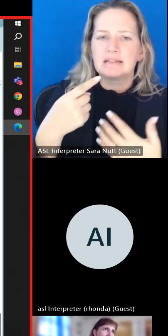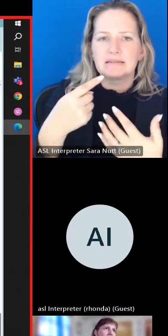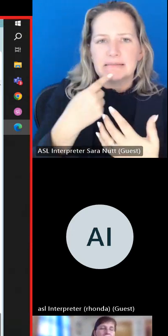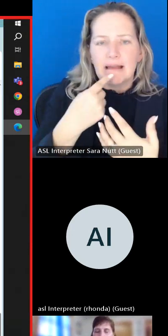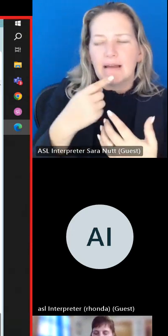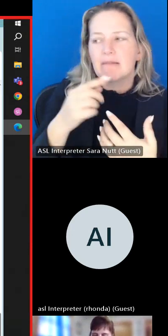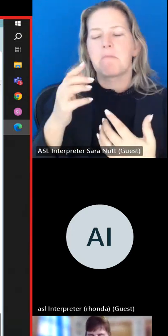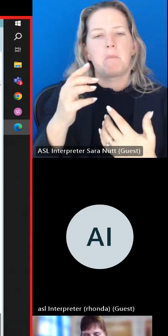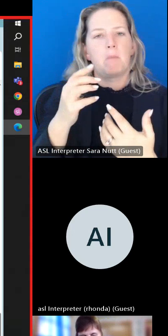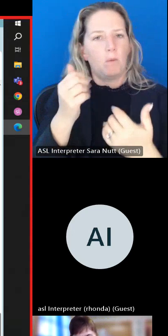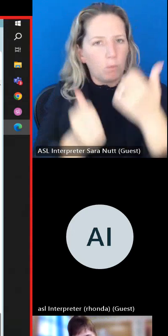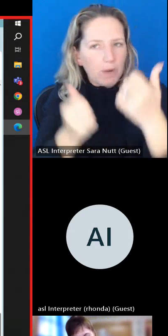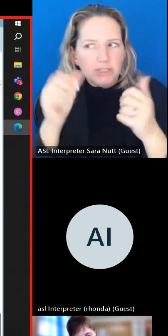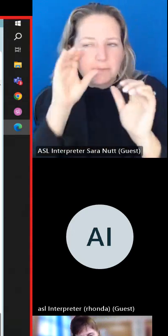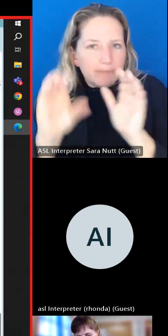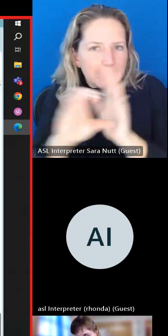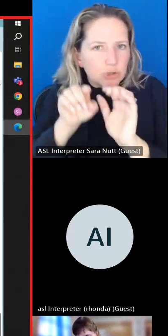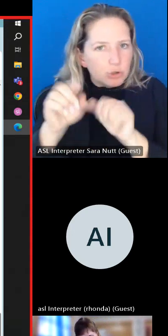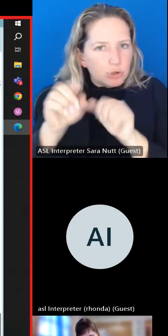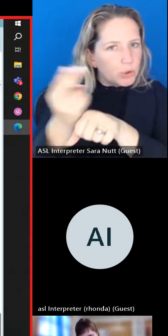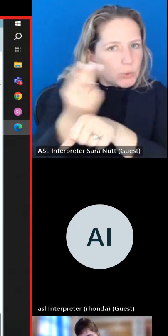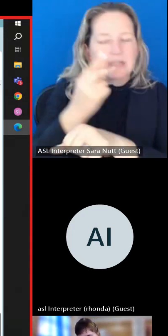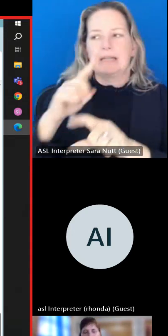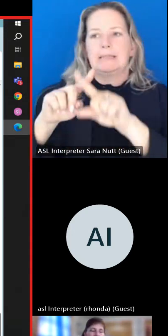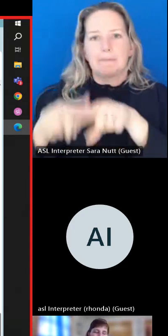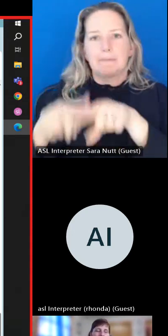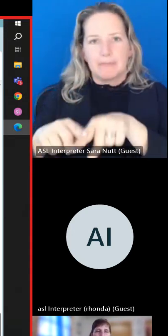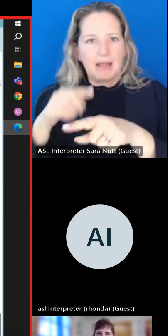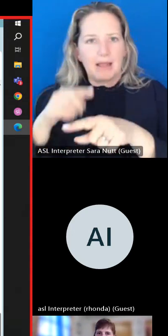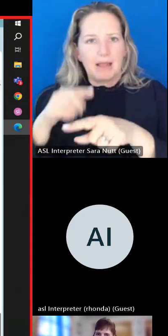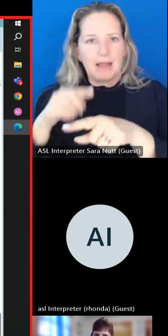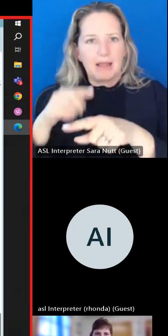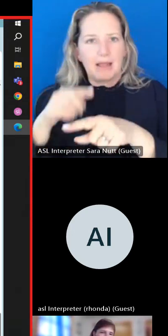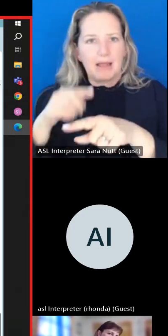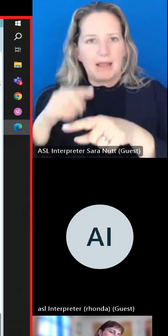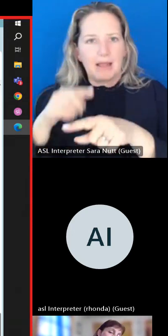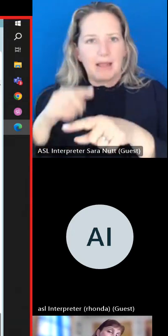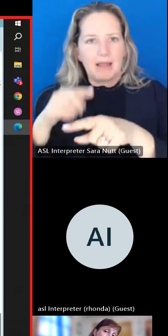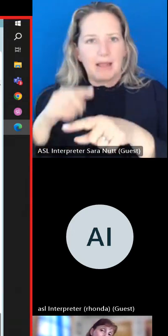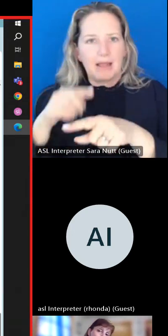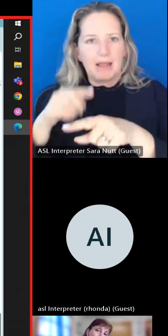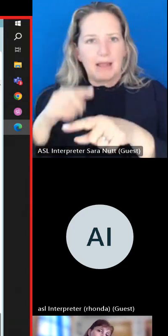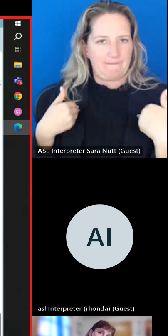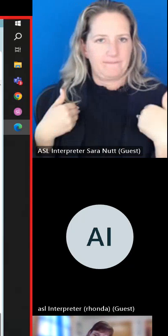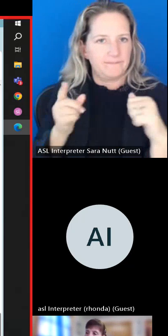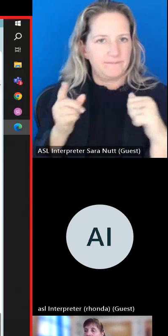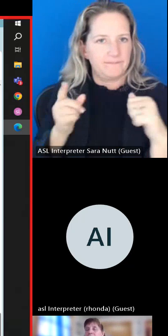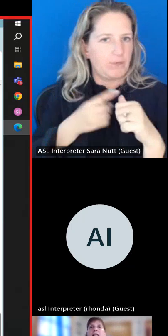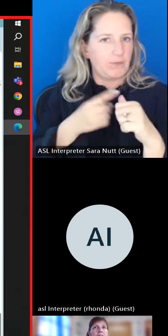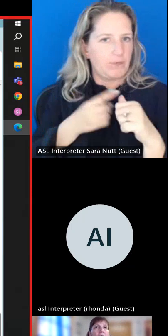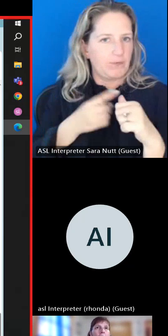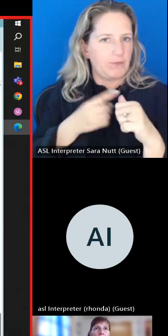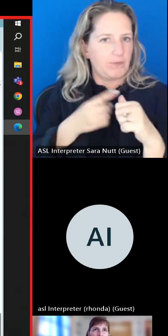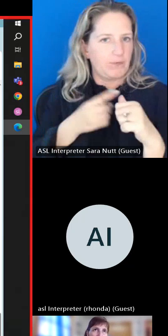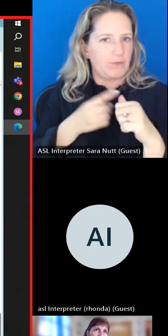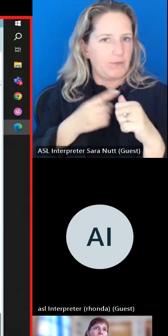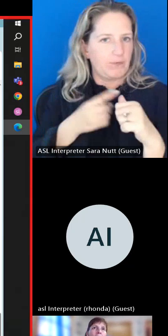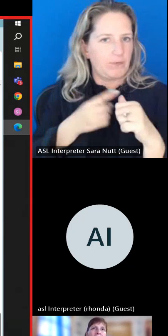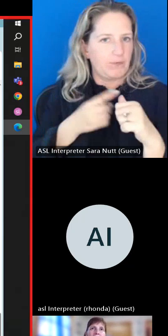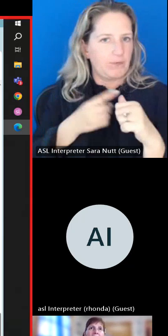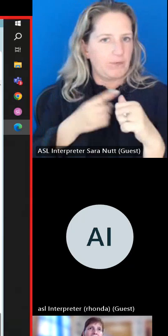about that a story, telling a story with data is like a journalistic story.